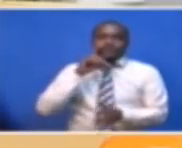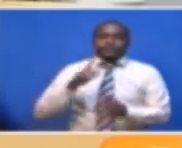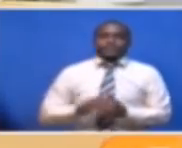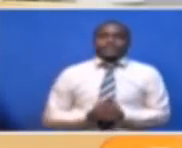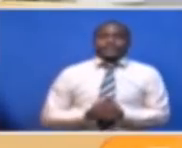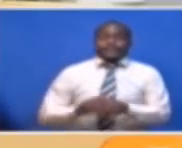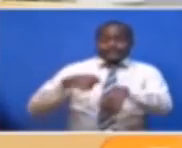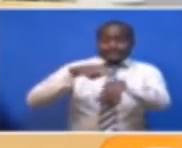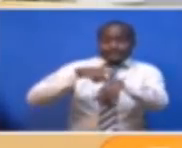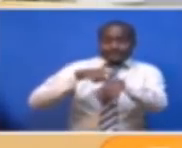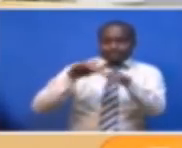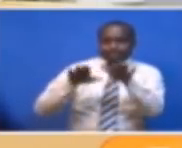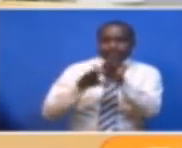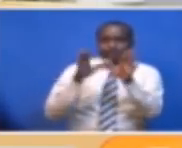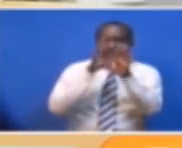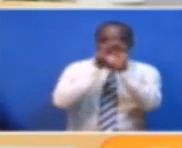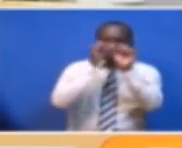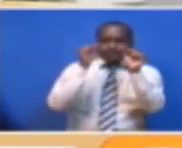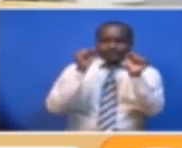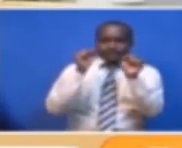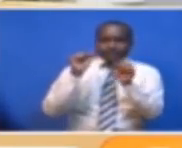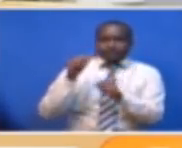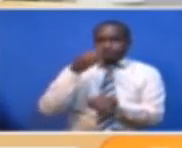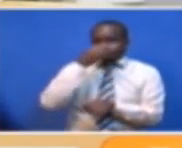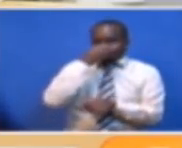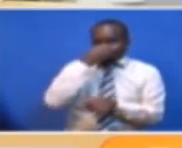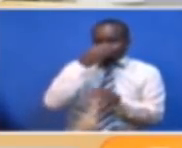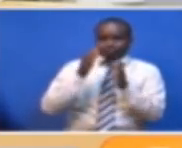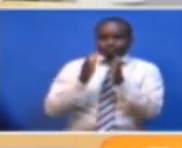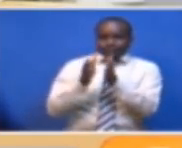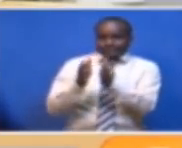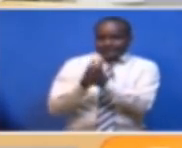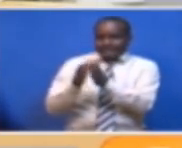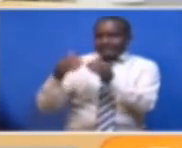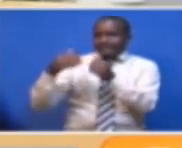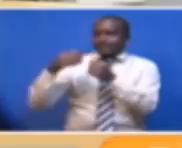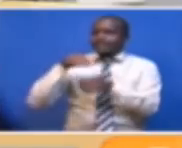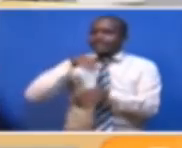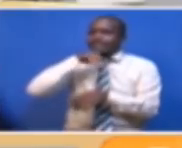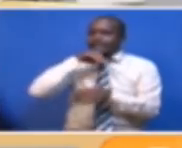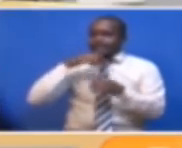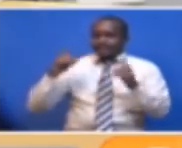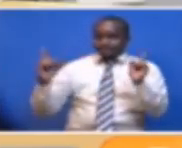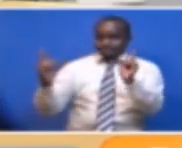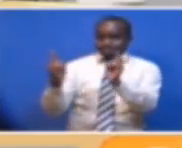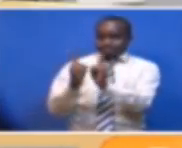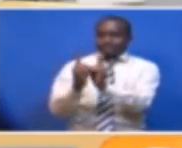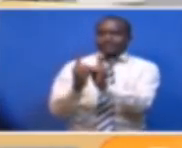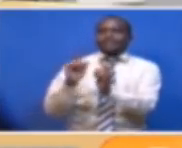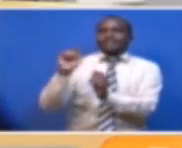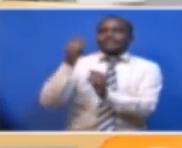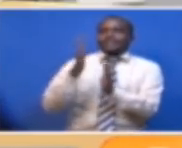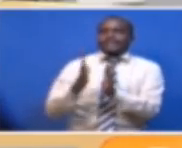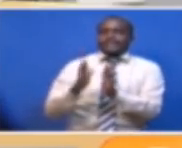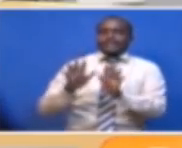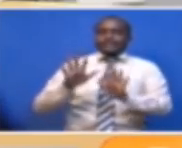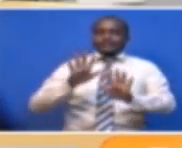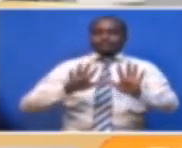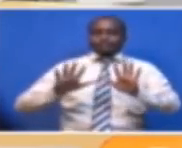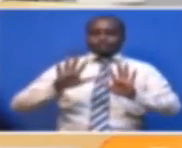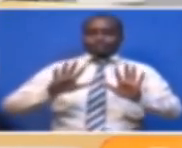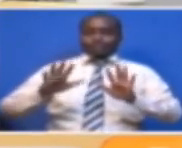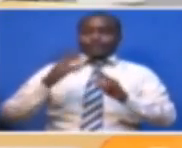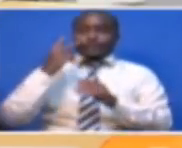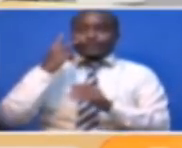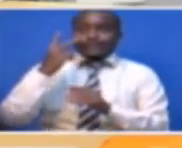Now, when Deputy President William Ruto and ODM leader Raila Odinga find themselves at the same venue, Kenyans sit on the edge of their seat to